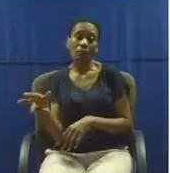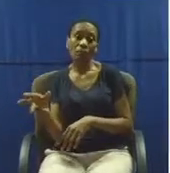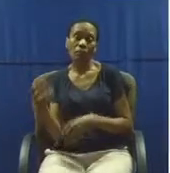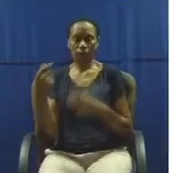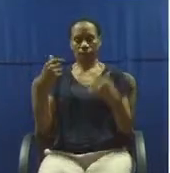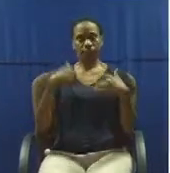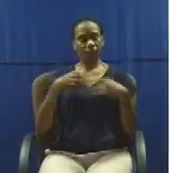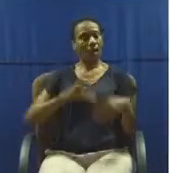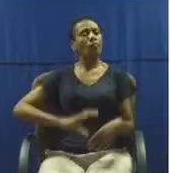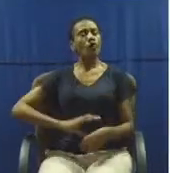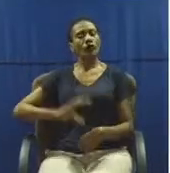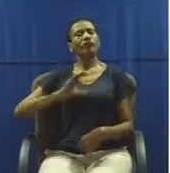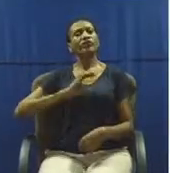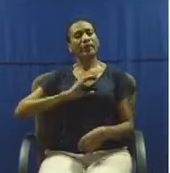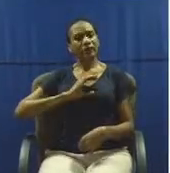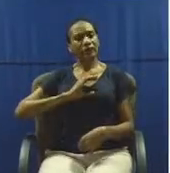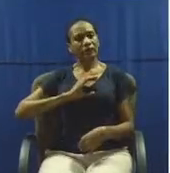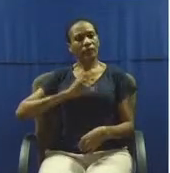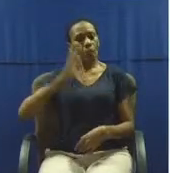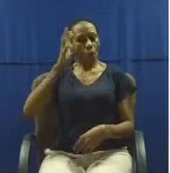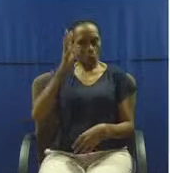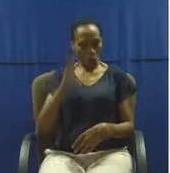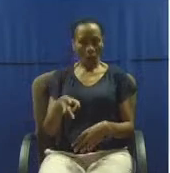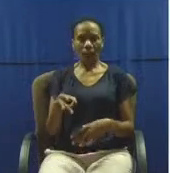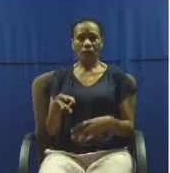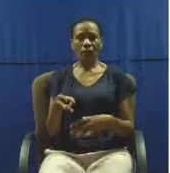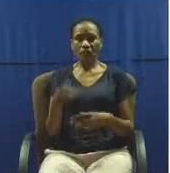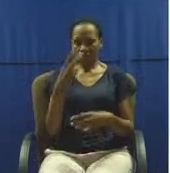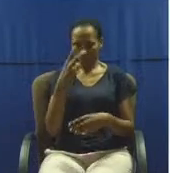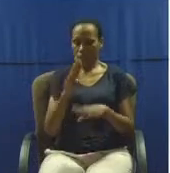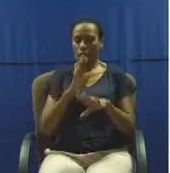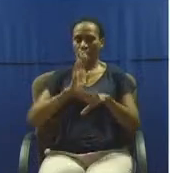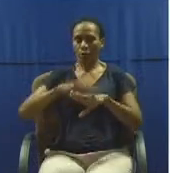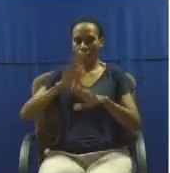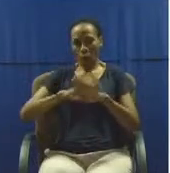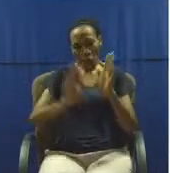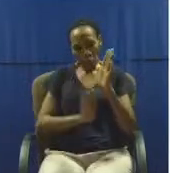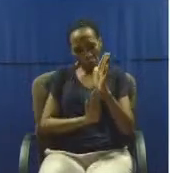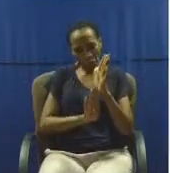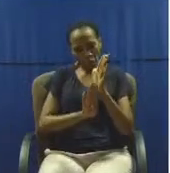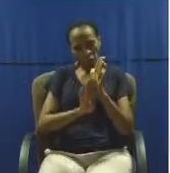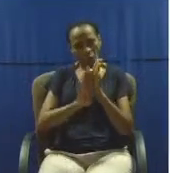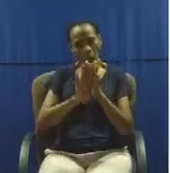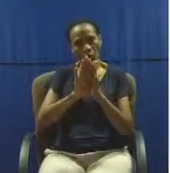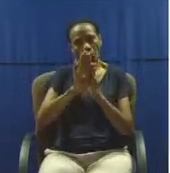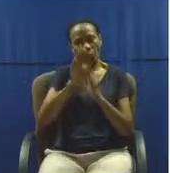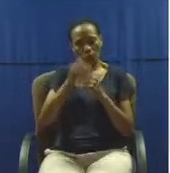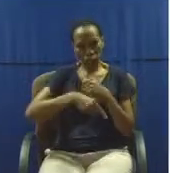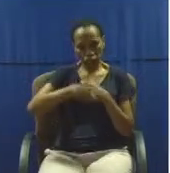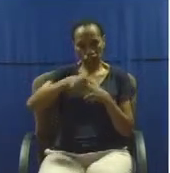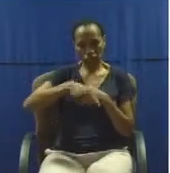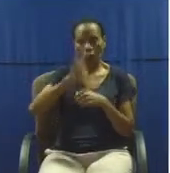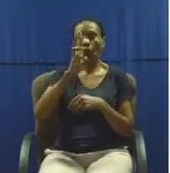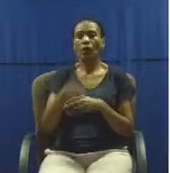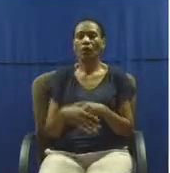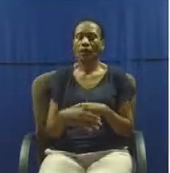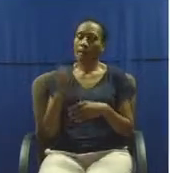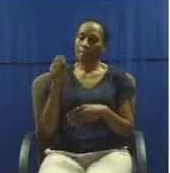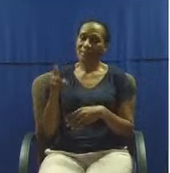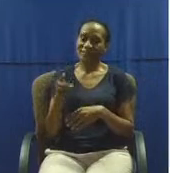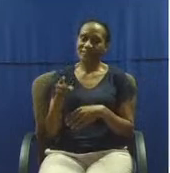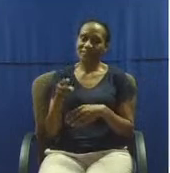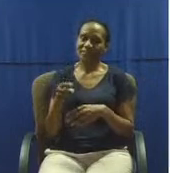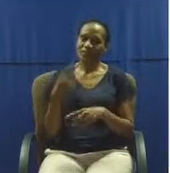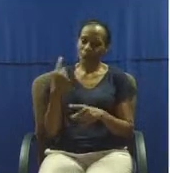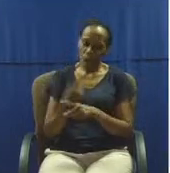very confident that we are going to see great progress as we move forward. But thank you very much for